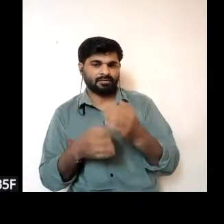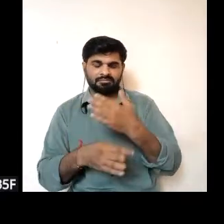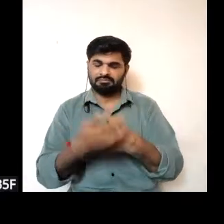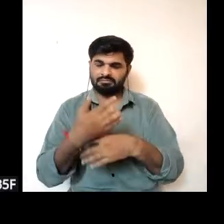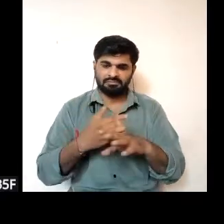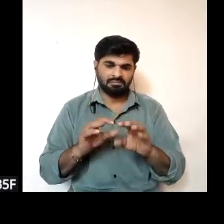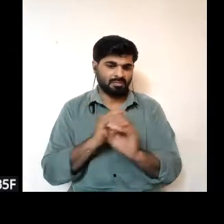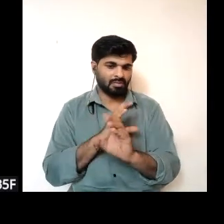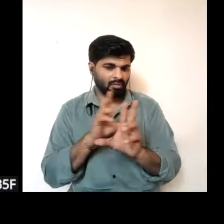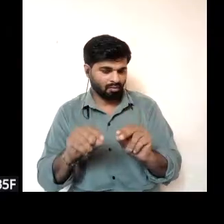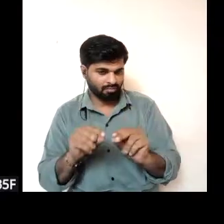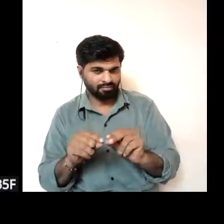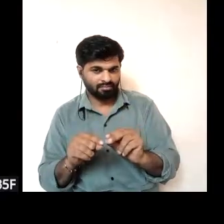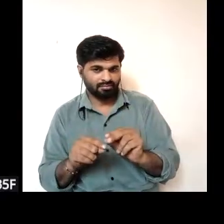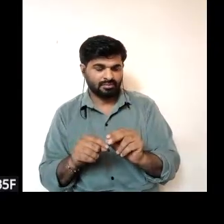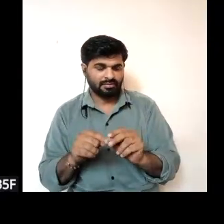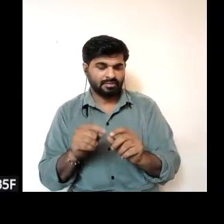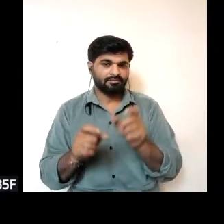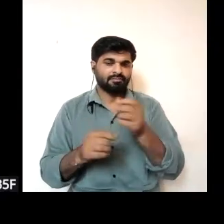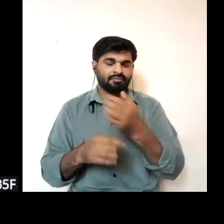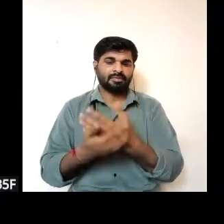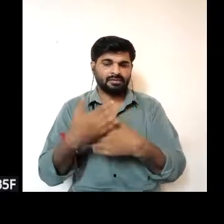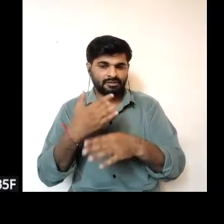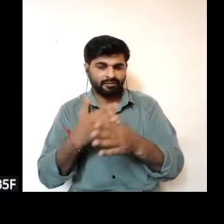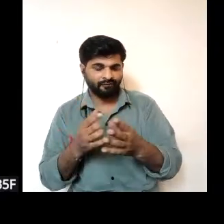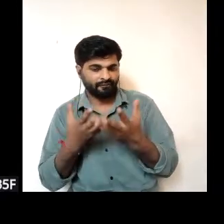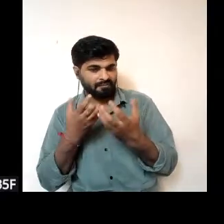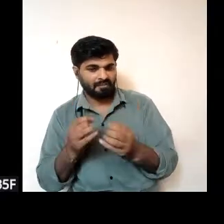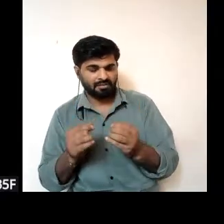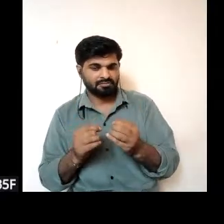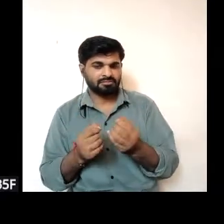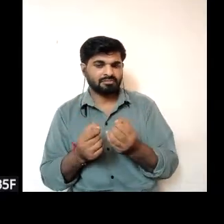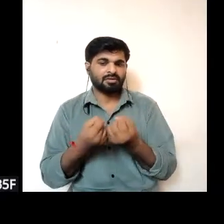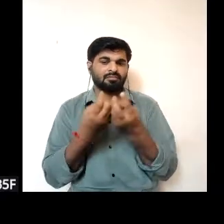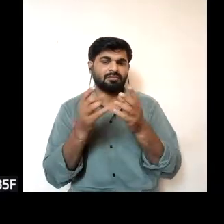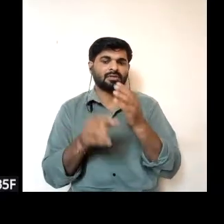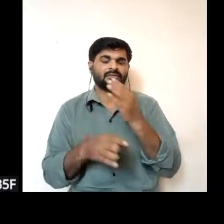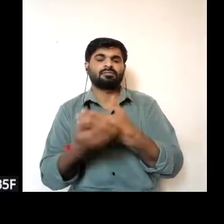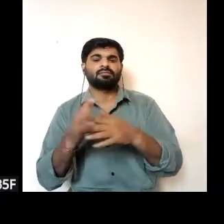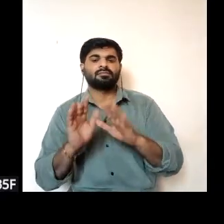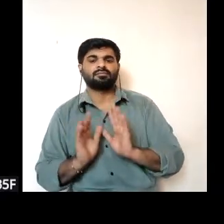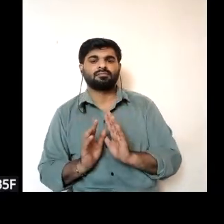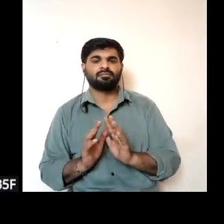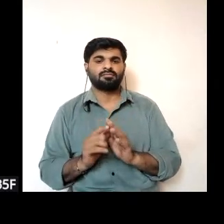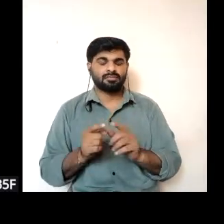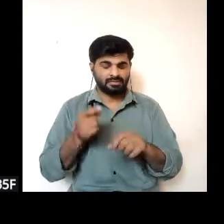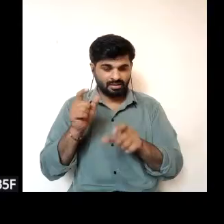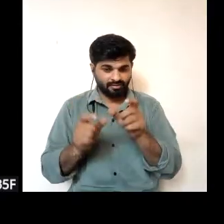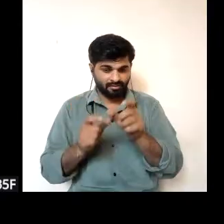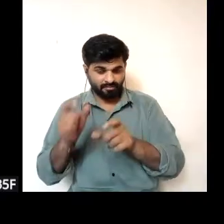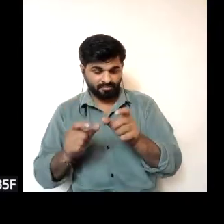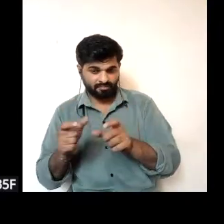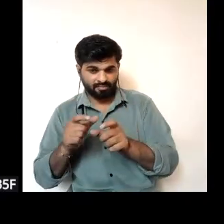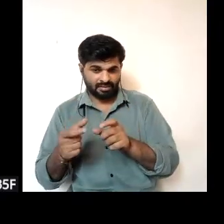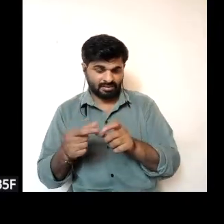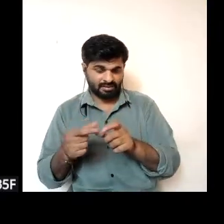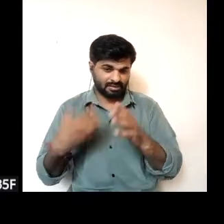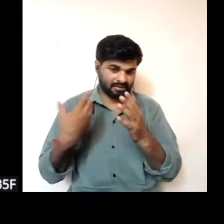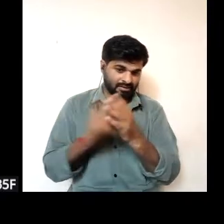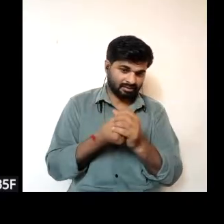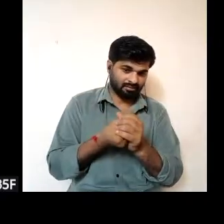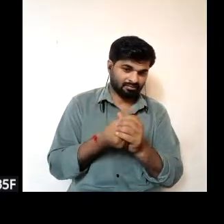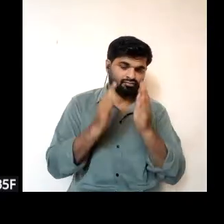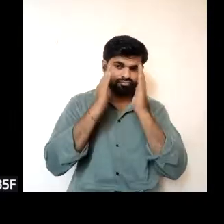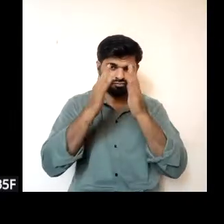to know the number of people with disabilities and specific disabilities. At the time, people said intellectual disability group was very strong, we want